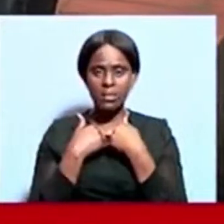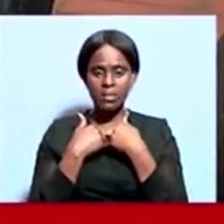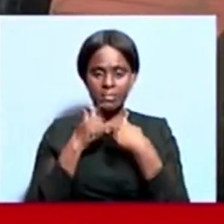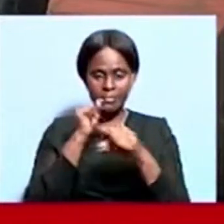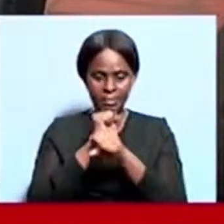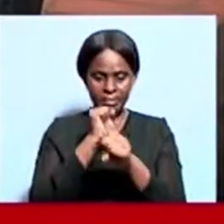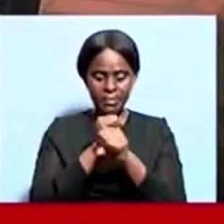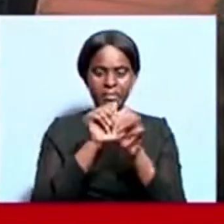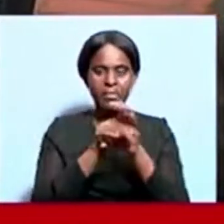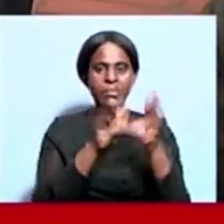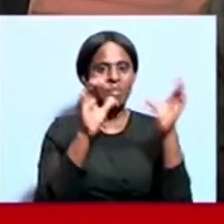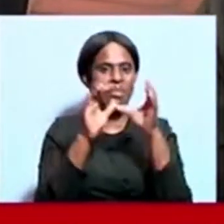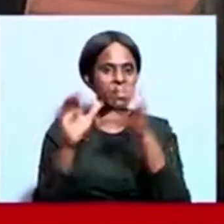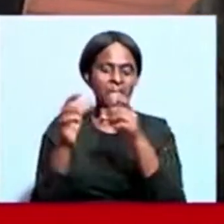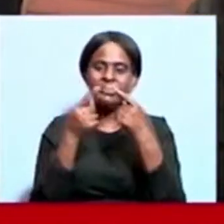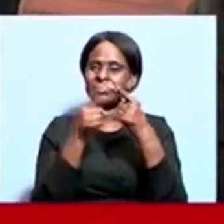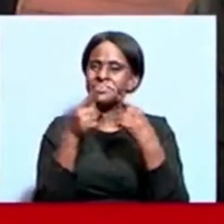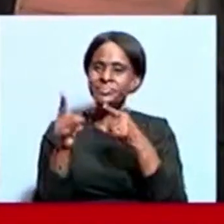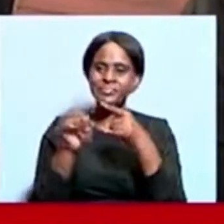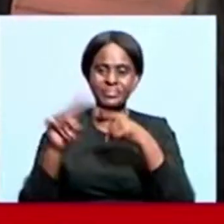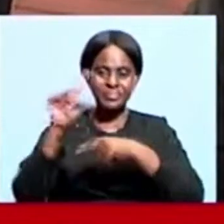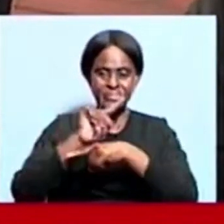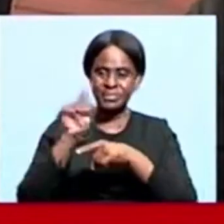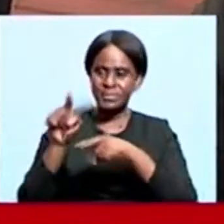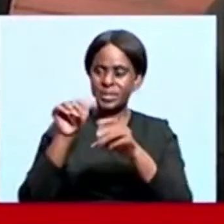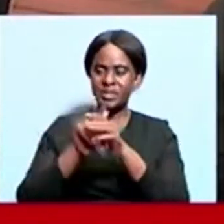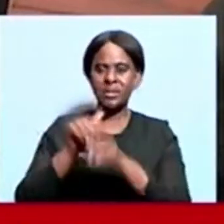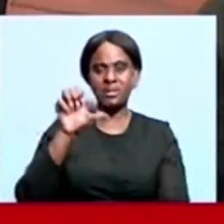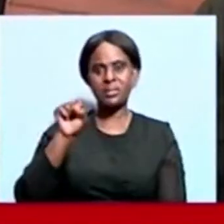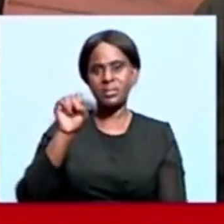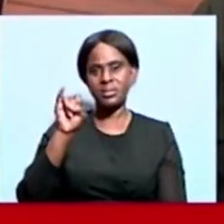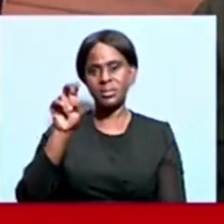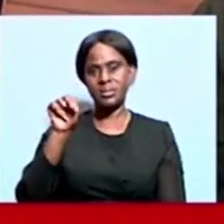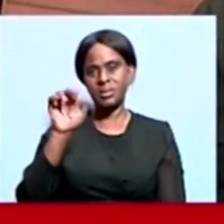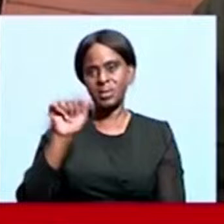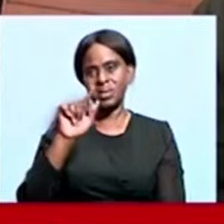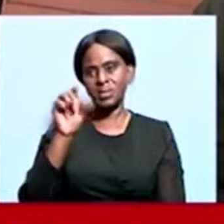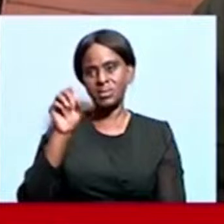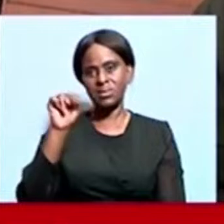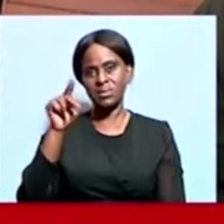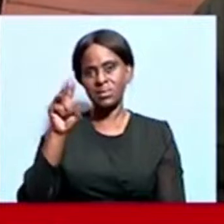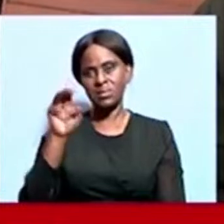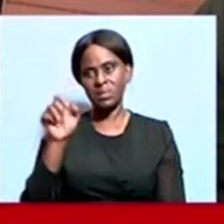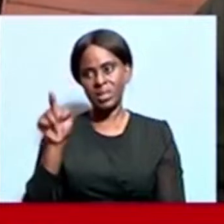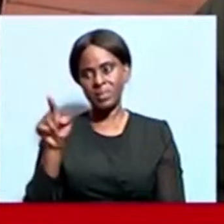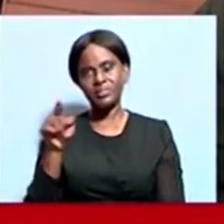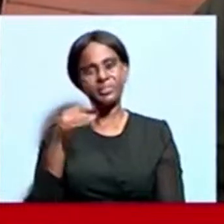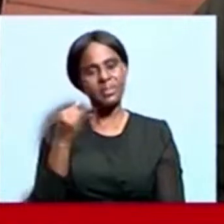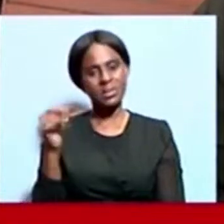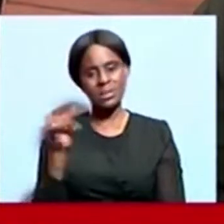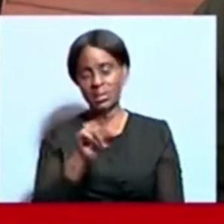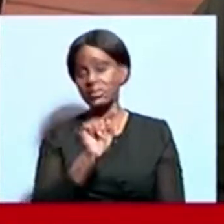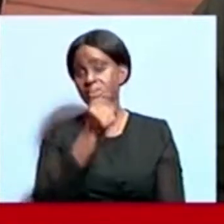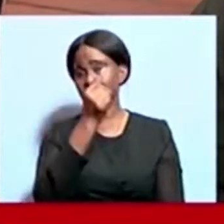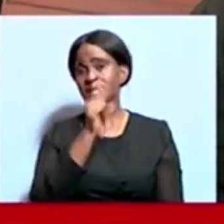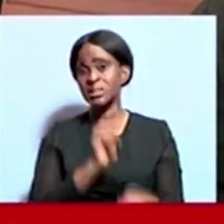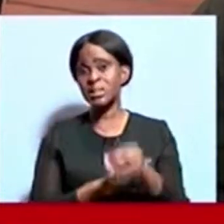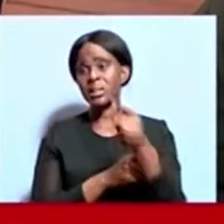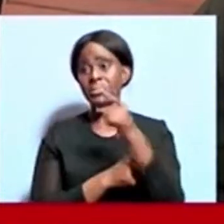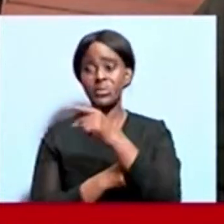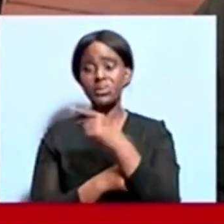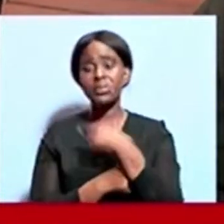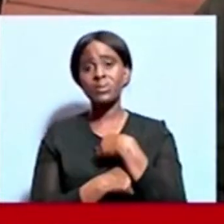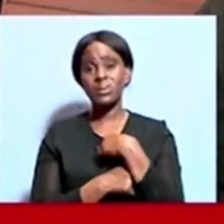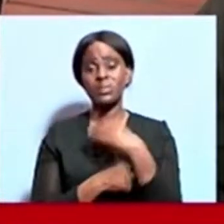worked in so many councils. Today you are in Sinazongwe. The issue is this the first time